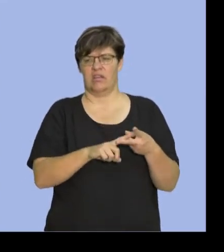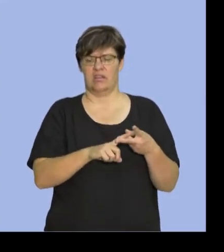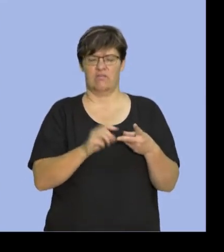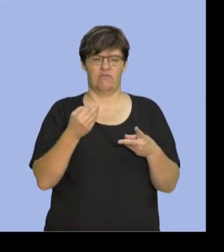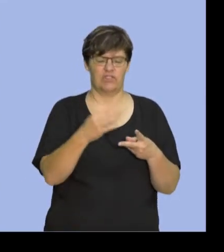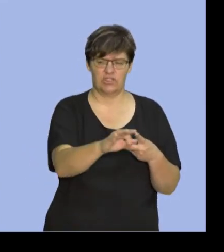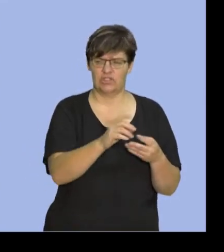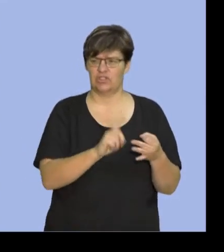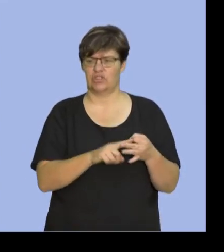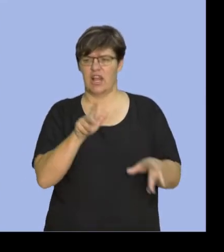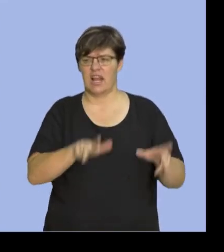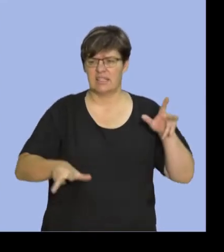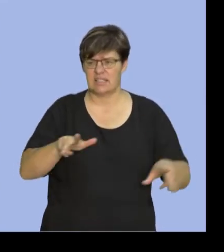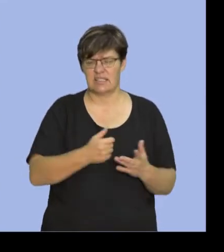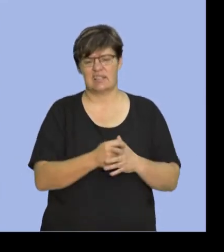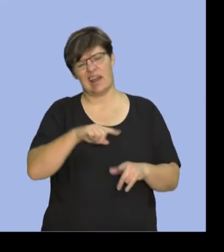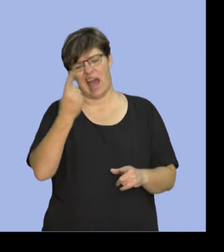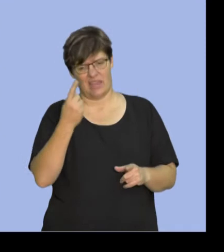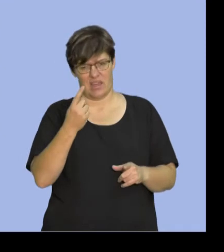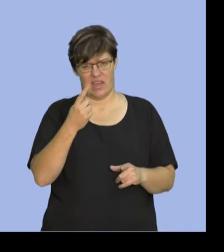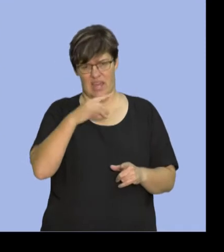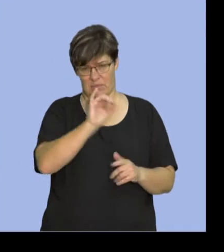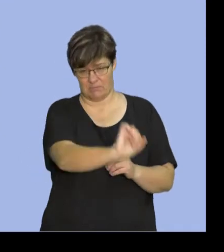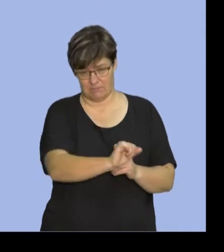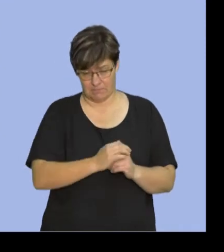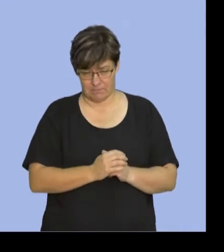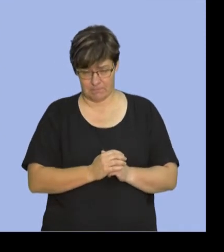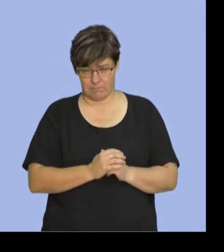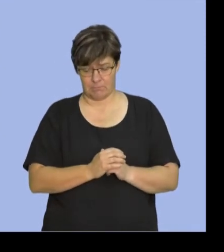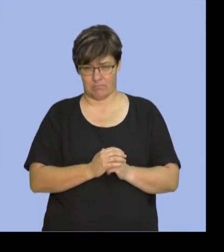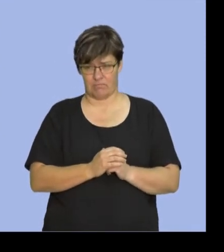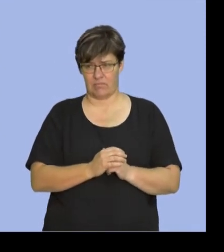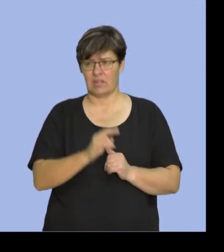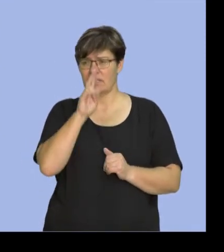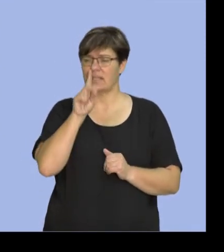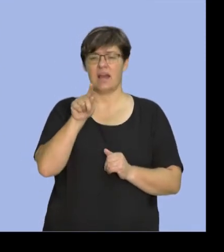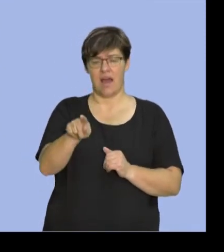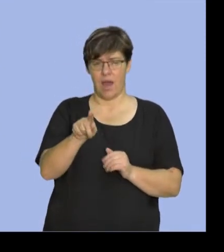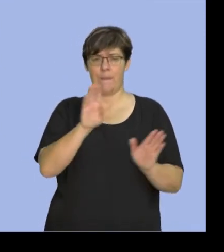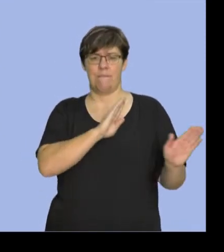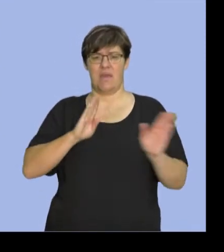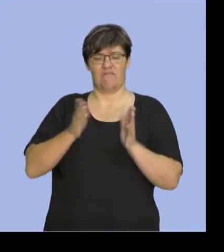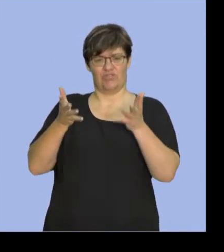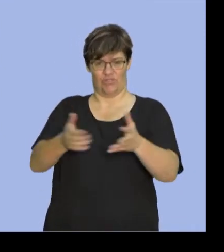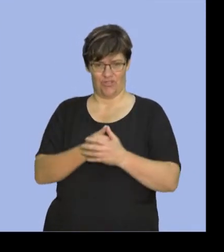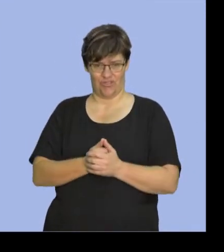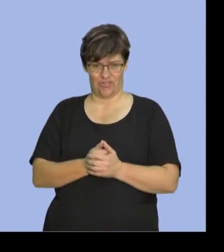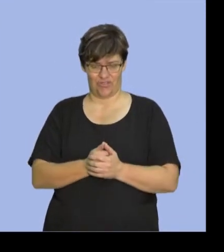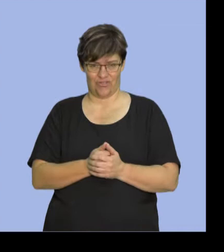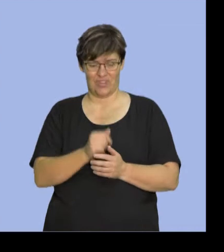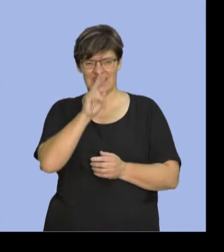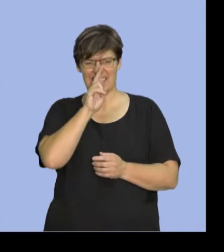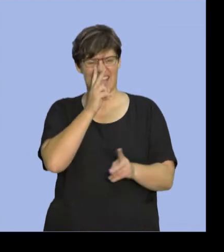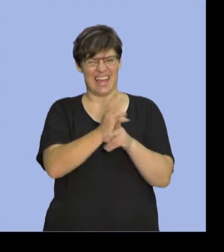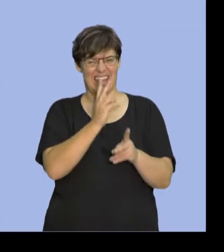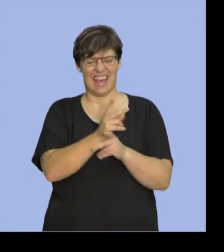fish, lizards, and other reptiles. And often we see reptiles that show this behavior. So if you've seen, again in